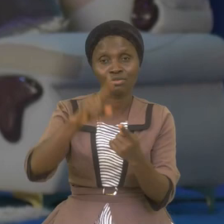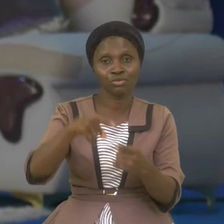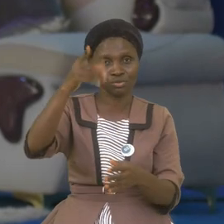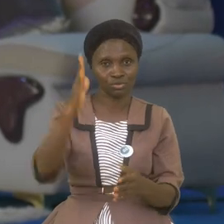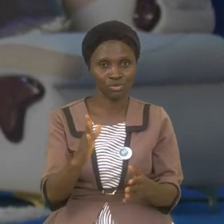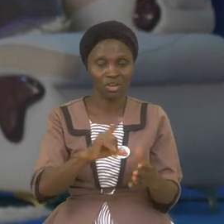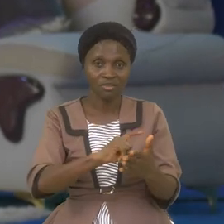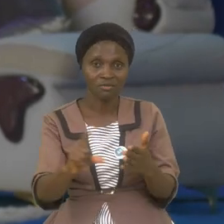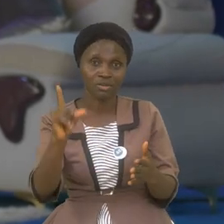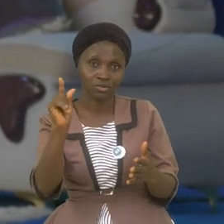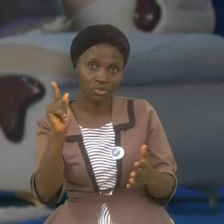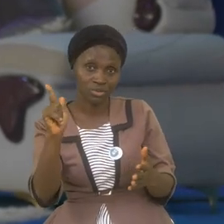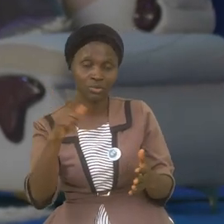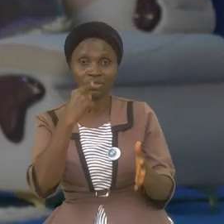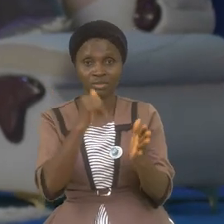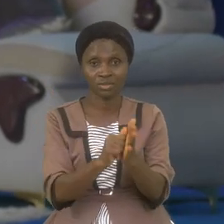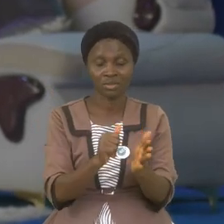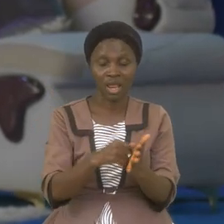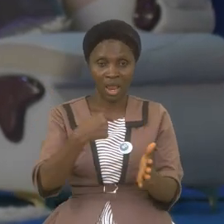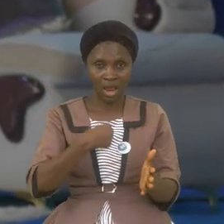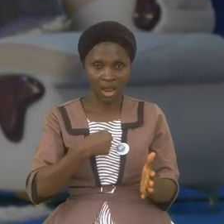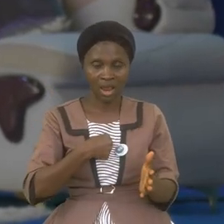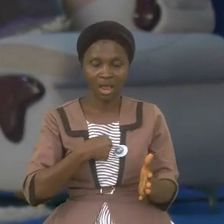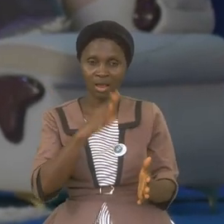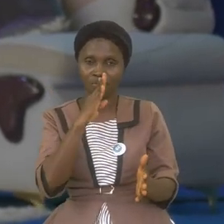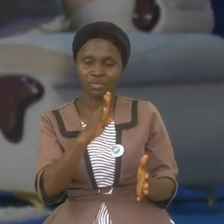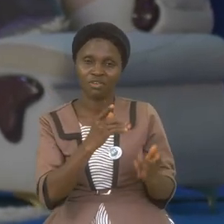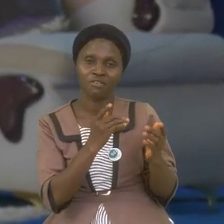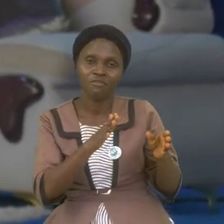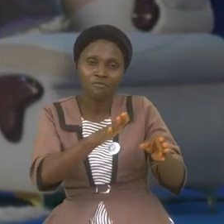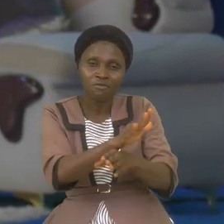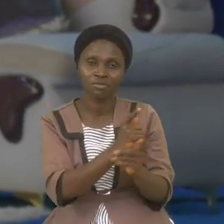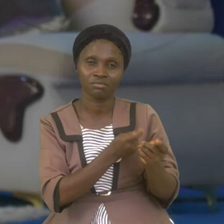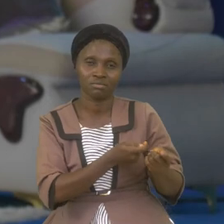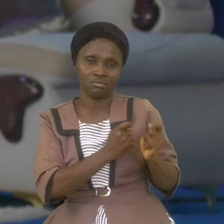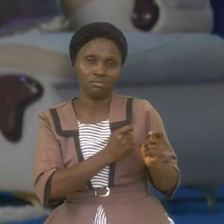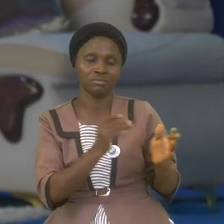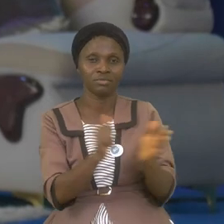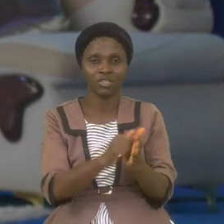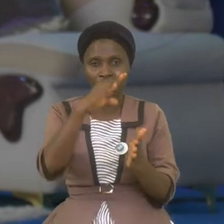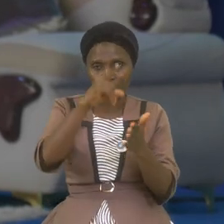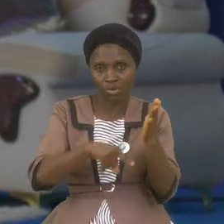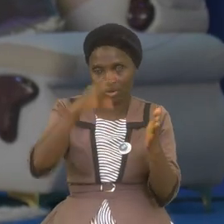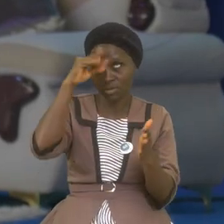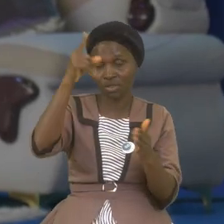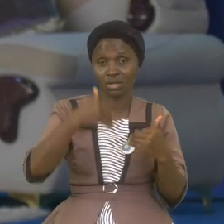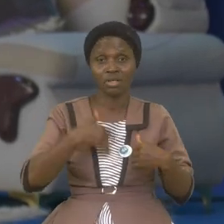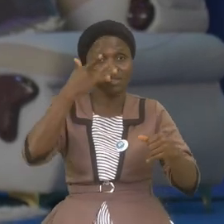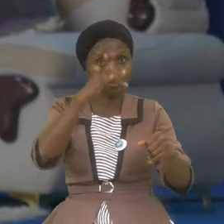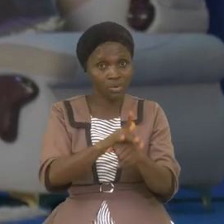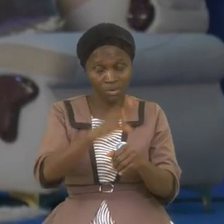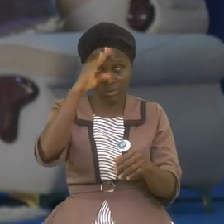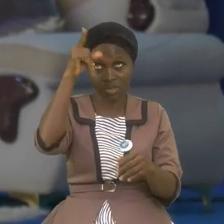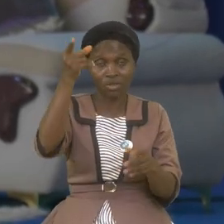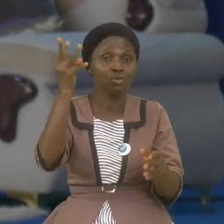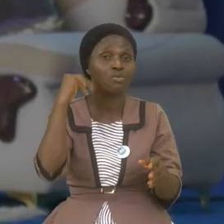in verse 21, he says, I'm being fully persuaded that what he had promised, he was able